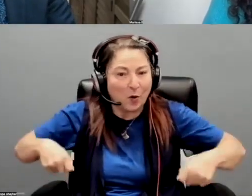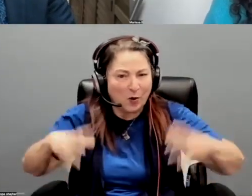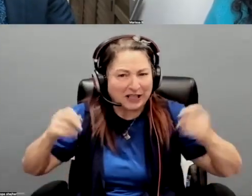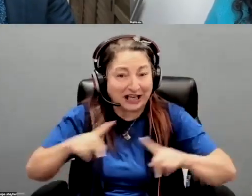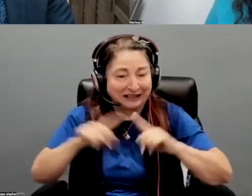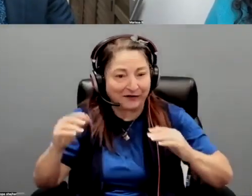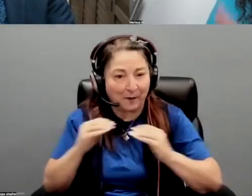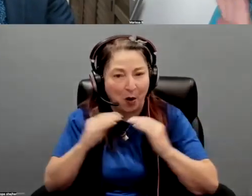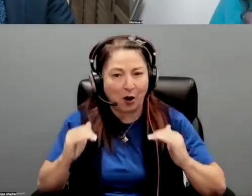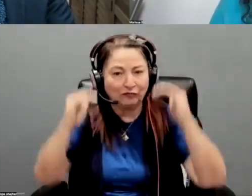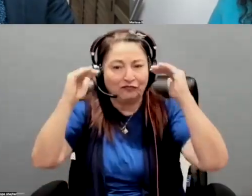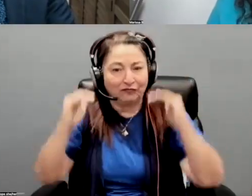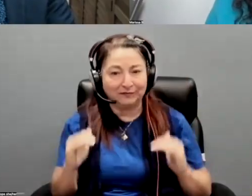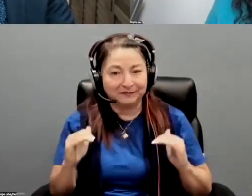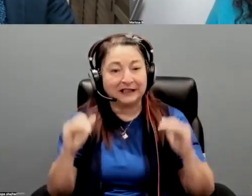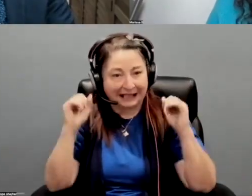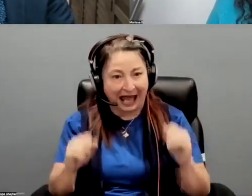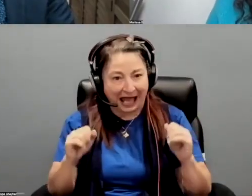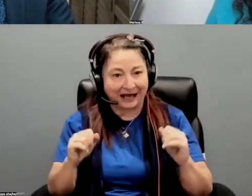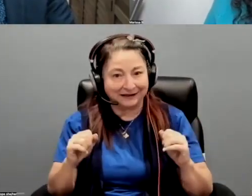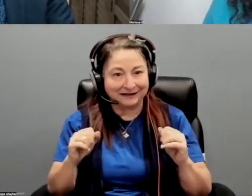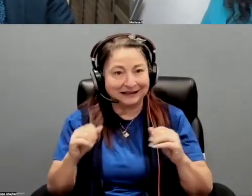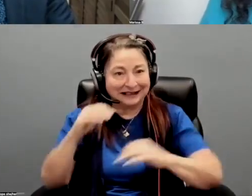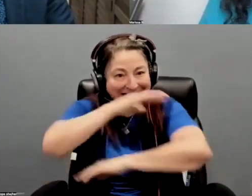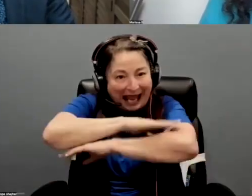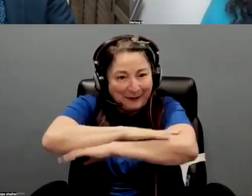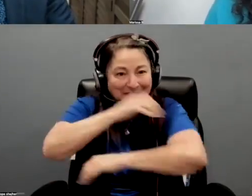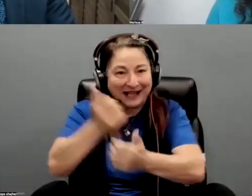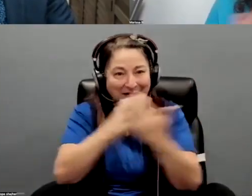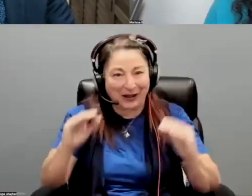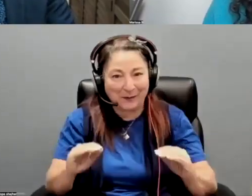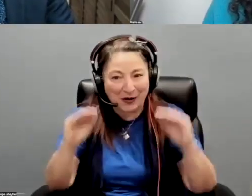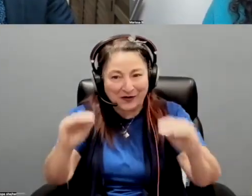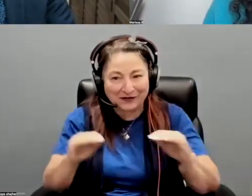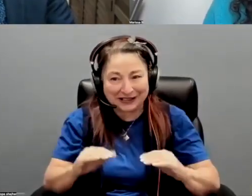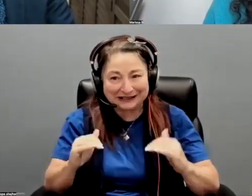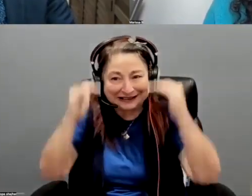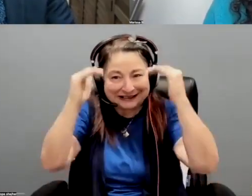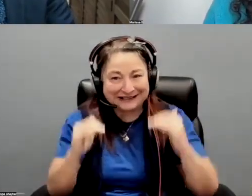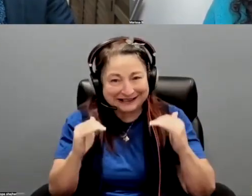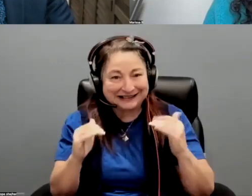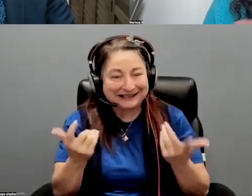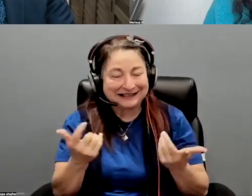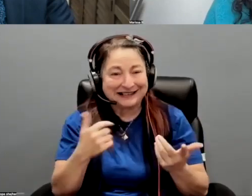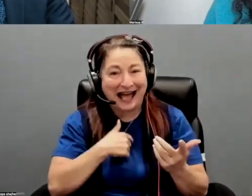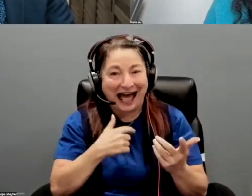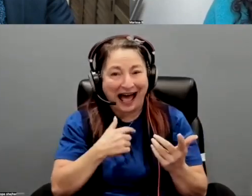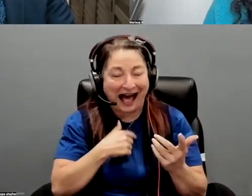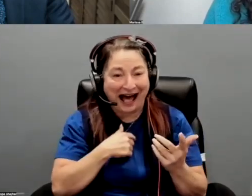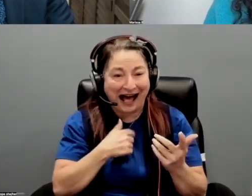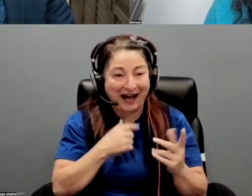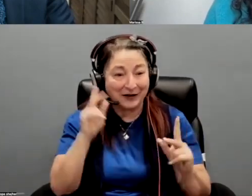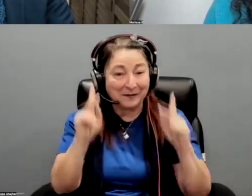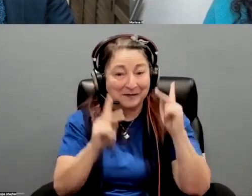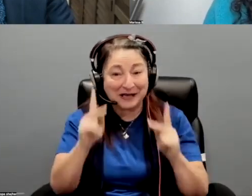well. Having a sliding door with the press of a button for the trailer so that those with low upper body